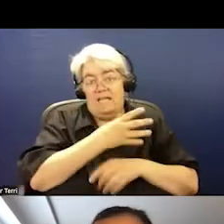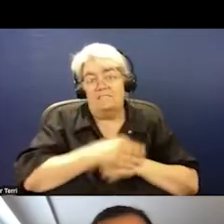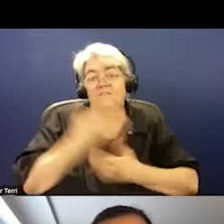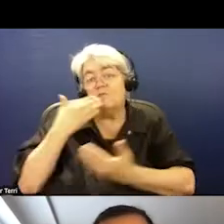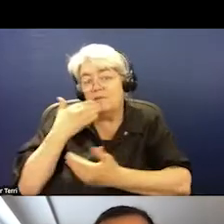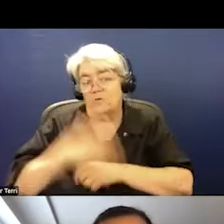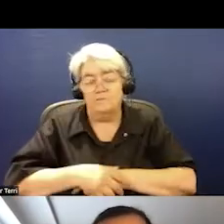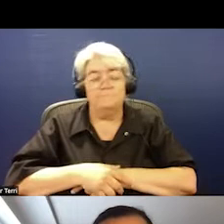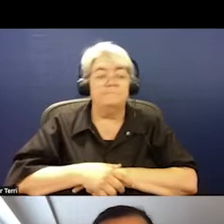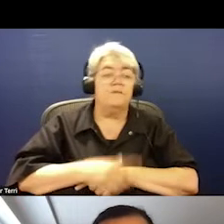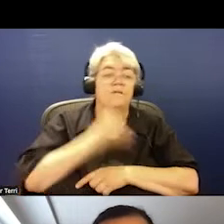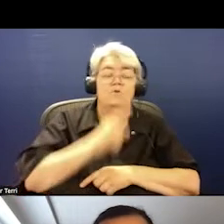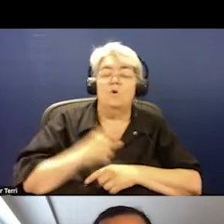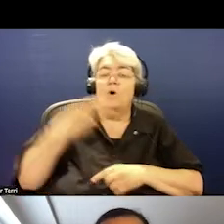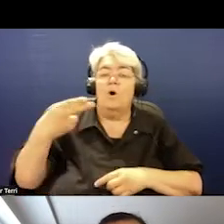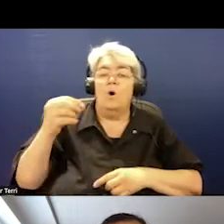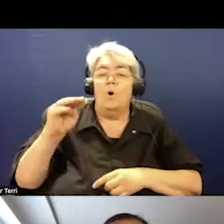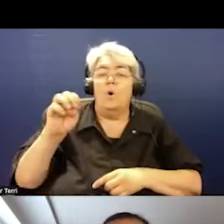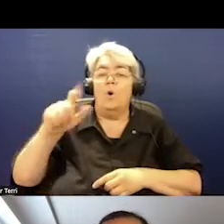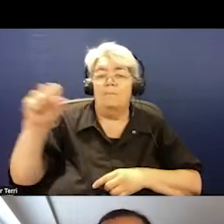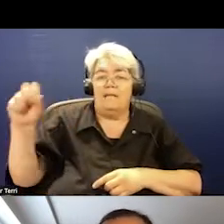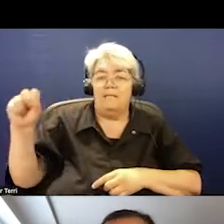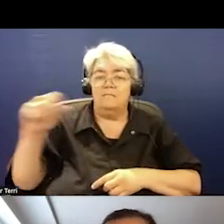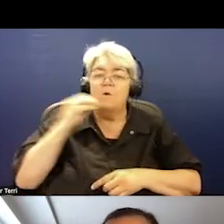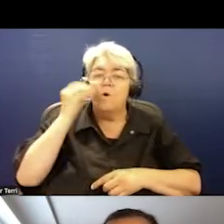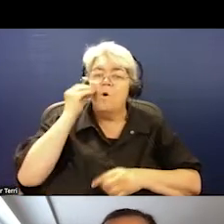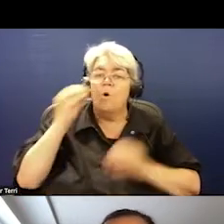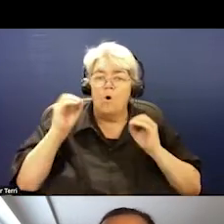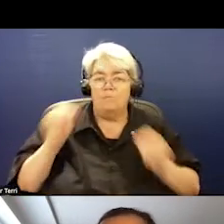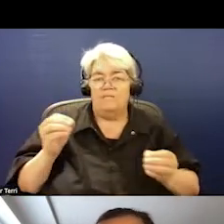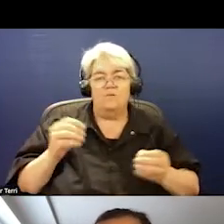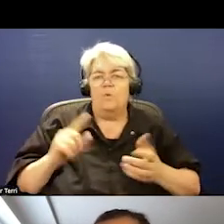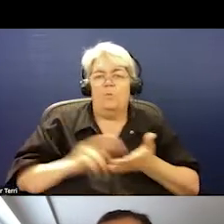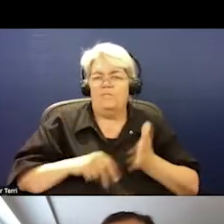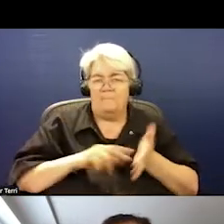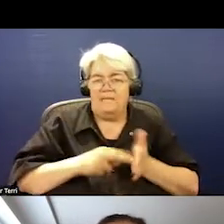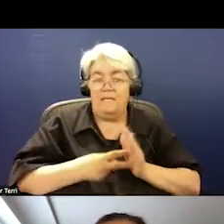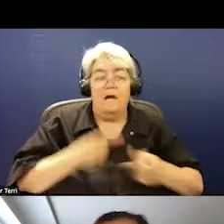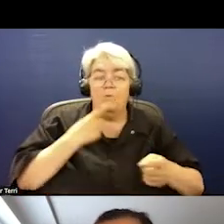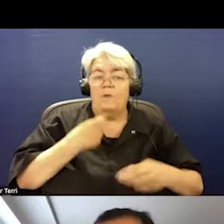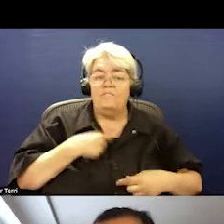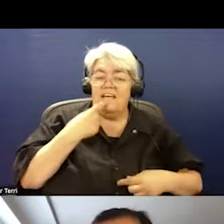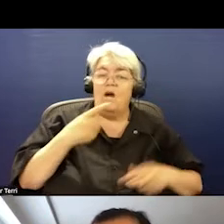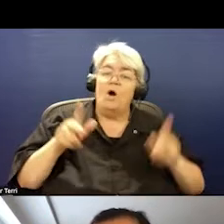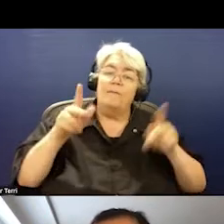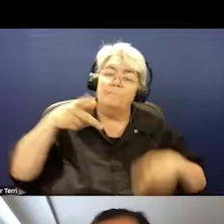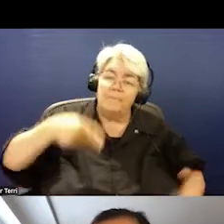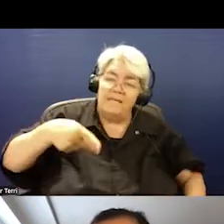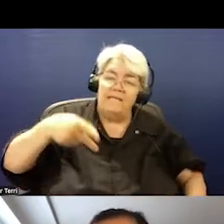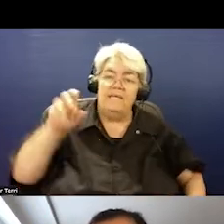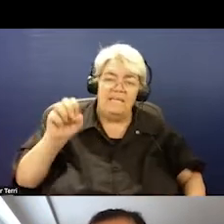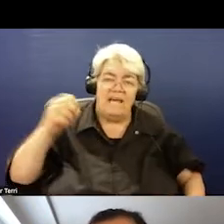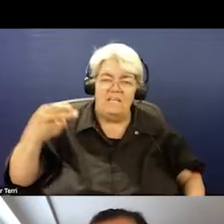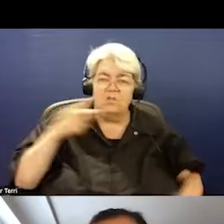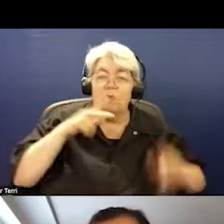So I'll start with the definition of homeless. And first, I'll frame this as, why do we use the term person experiencing homelessness? You know, often